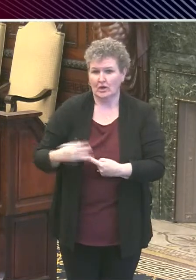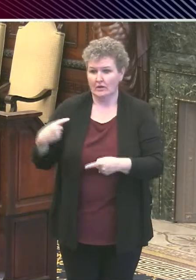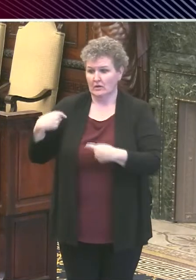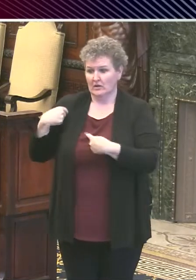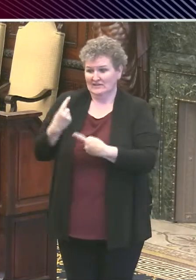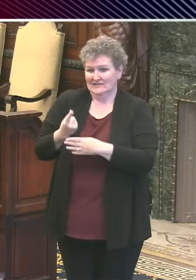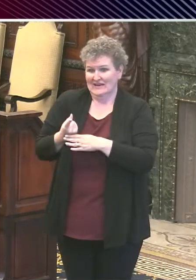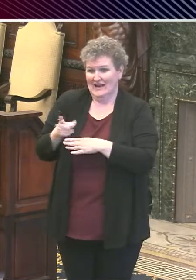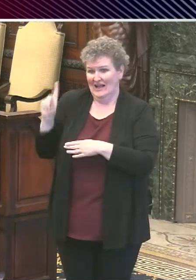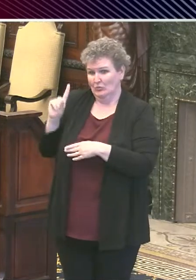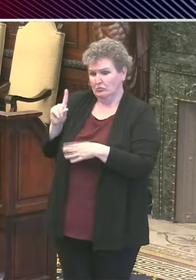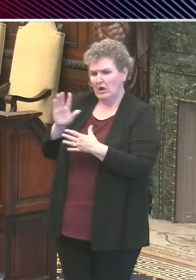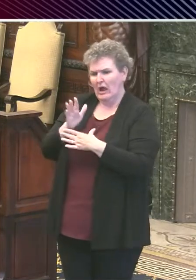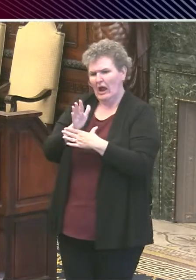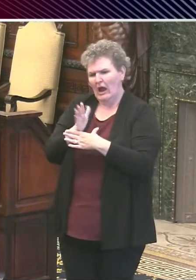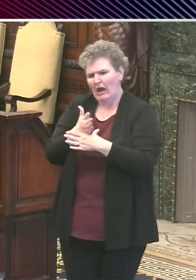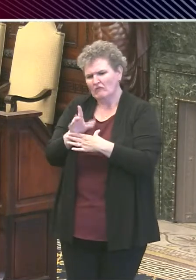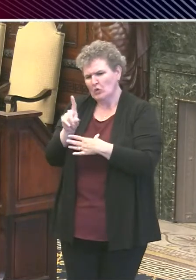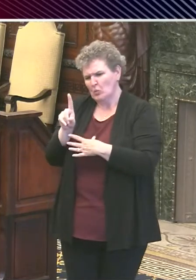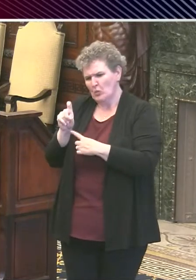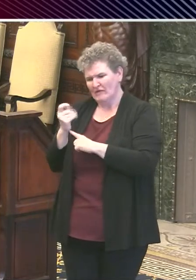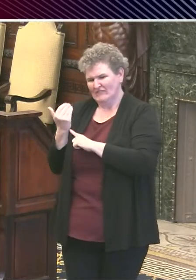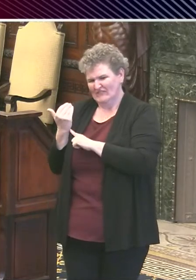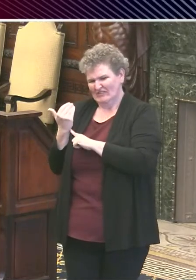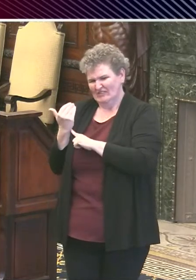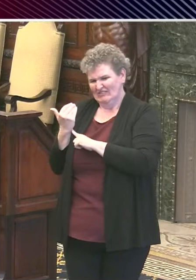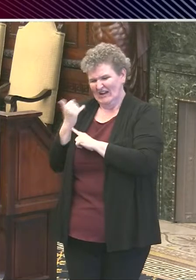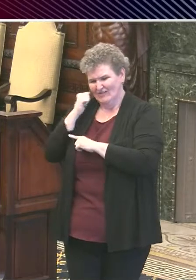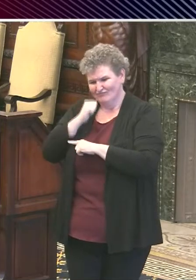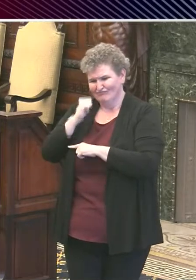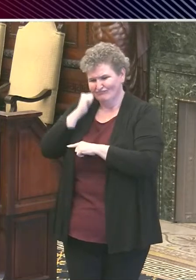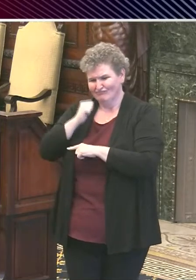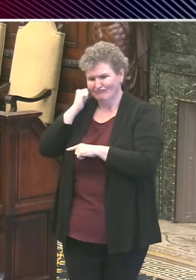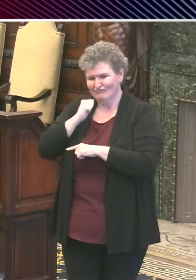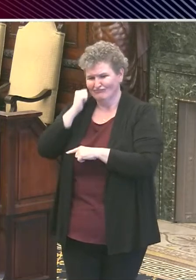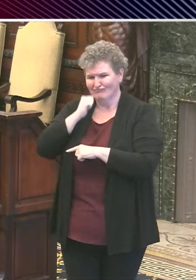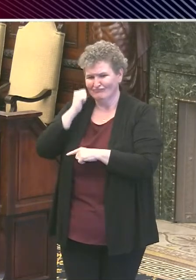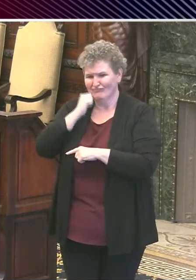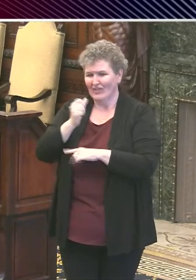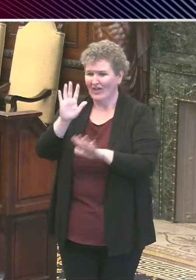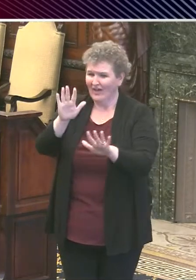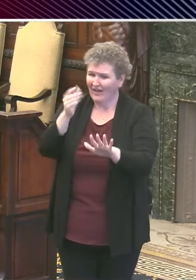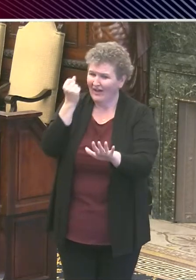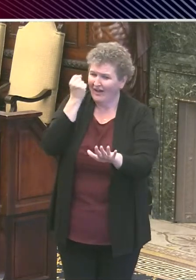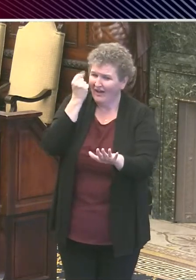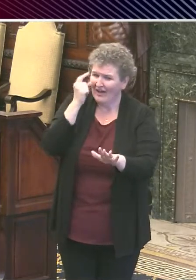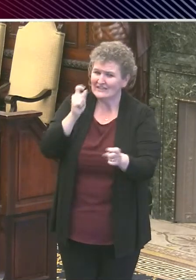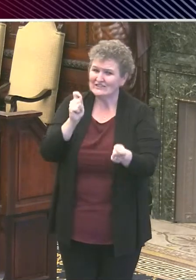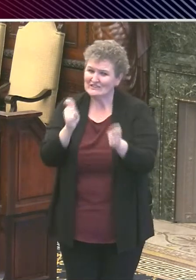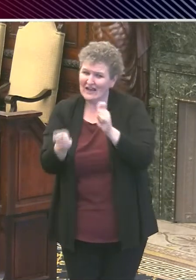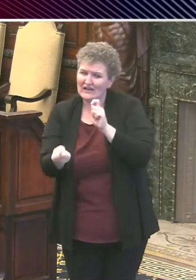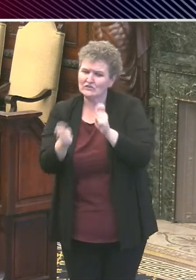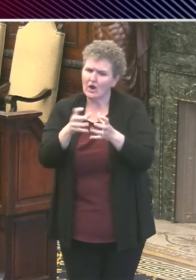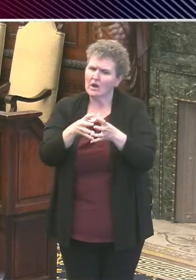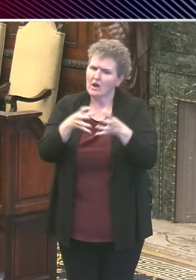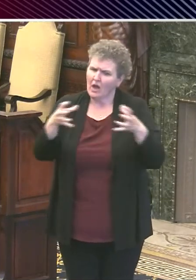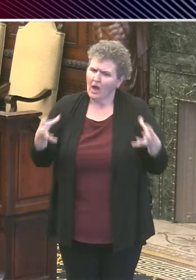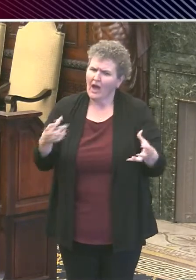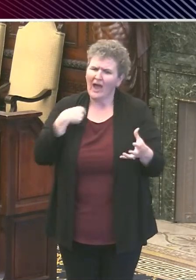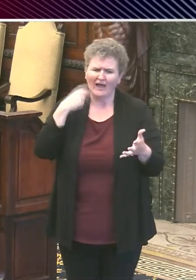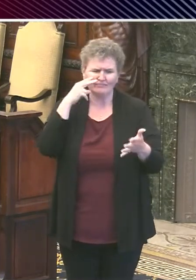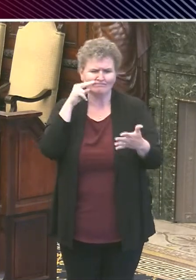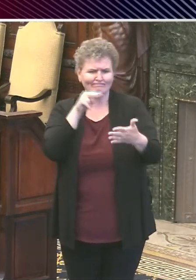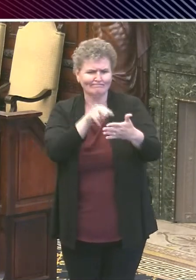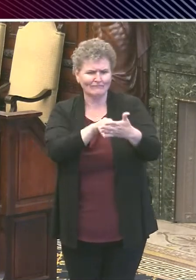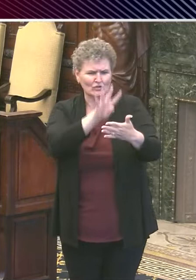averaging about 115 cases per day. If you want to get a sense for the overall trends, because it does change a lot from day to day, I suggest you look at the graph on our